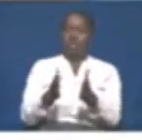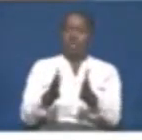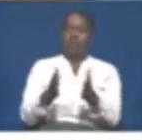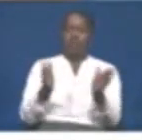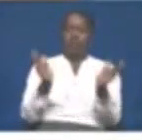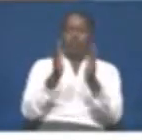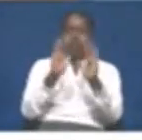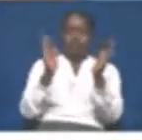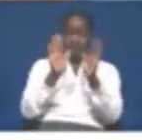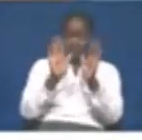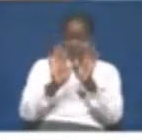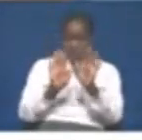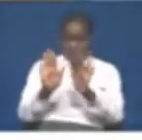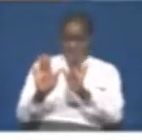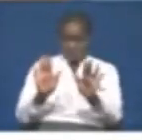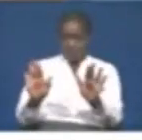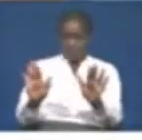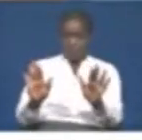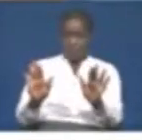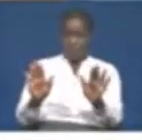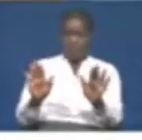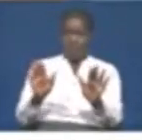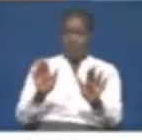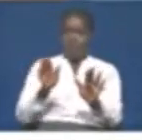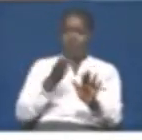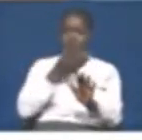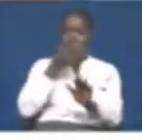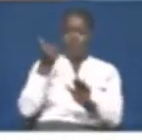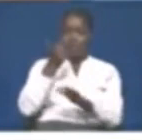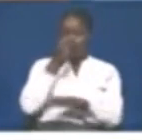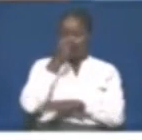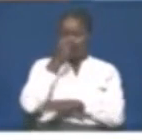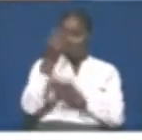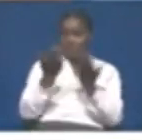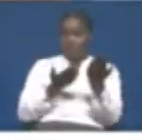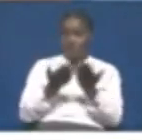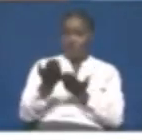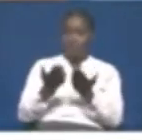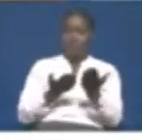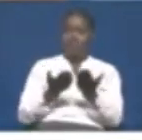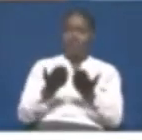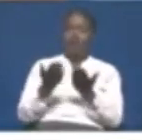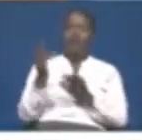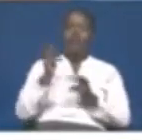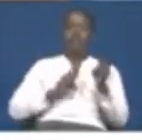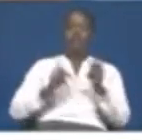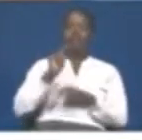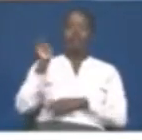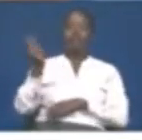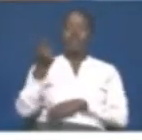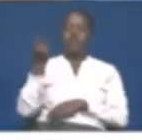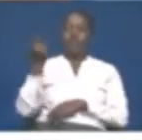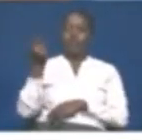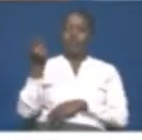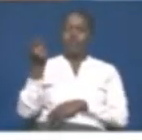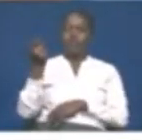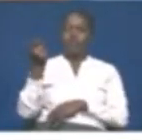Congratulations to you. My very best wishes as you serve the people of Kenya.